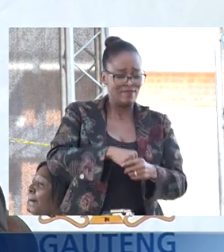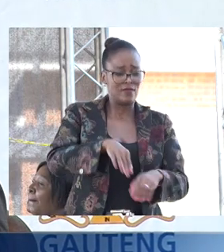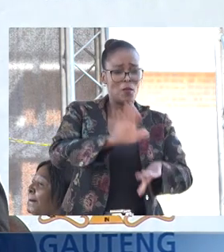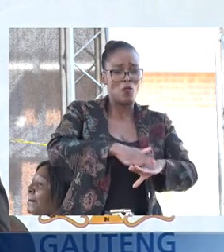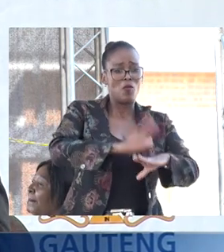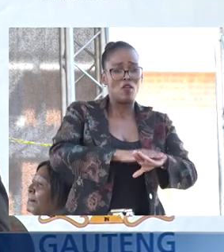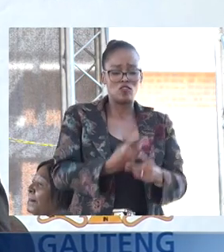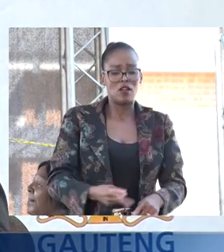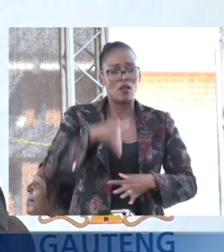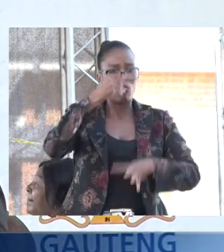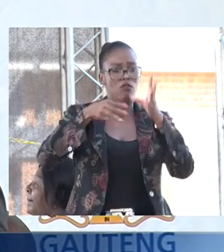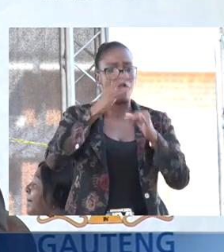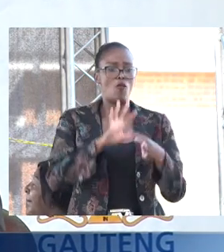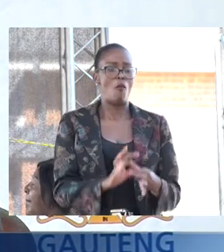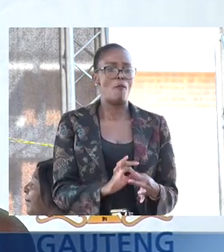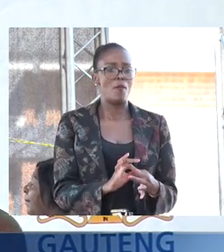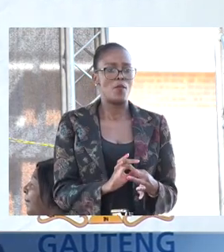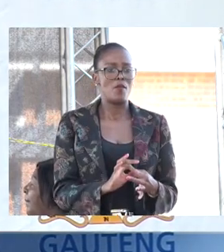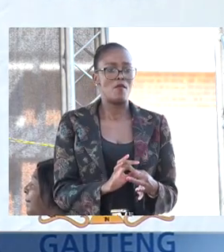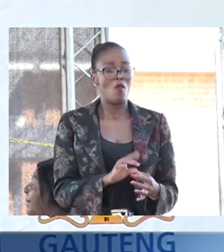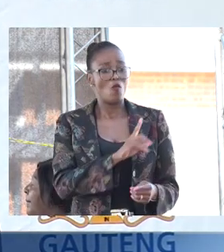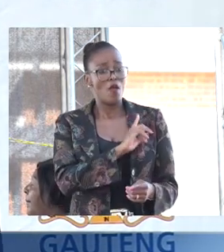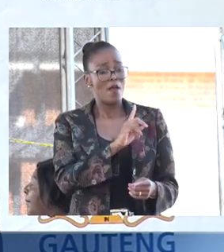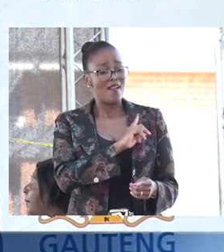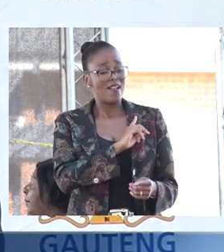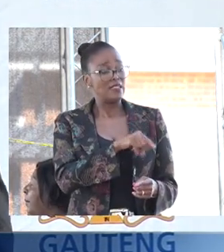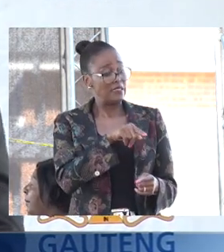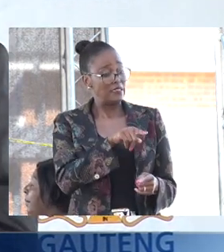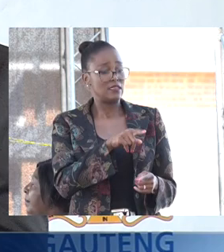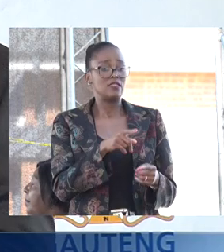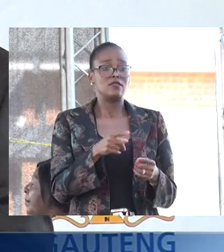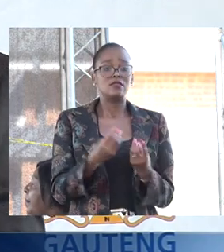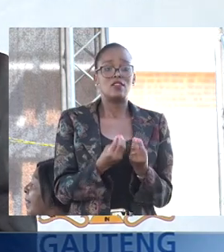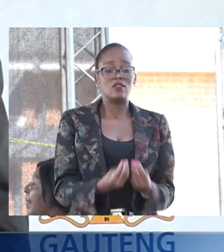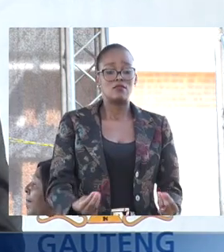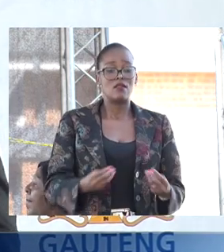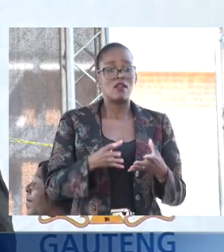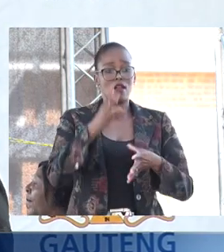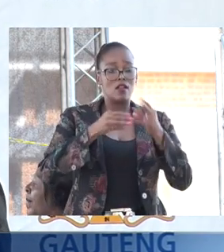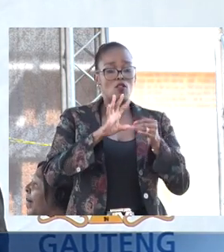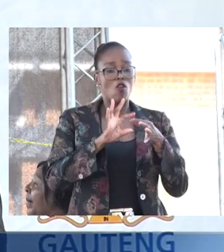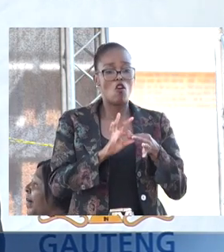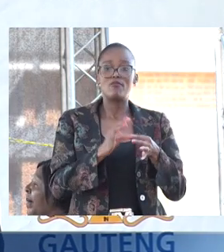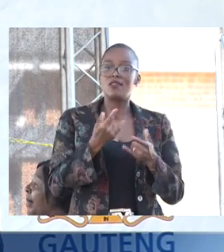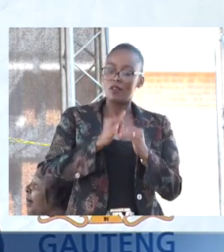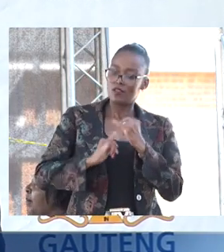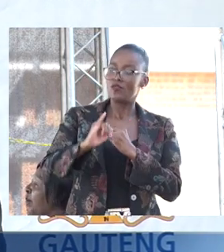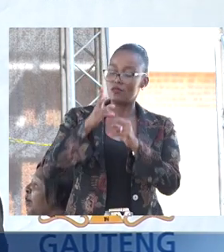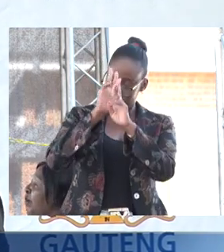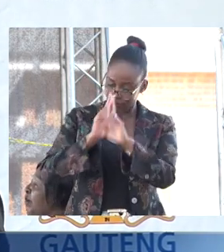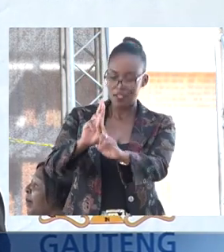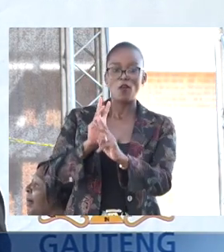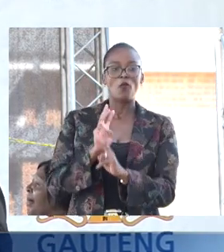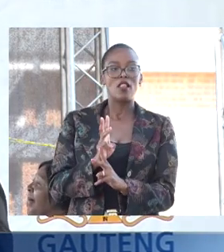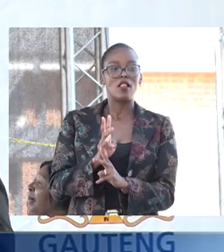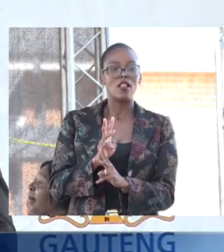learned at home, because it is what the learner would have learned at home, that individuals will be respected and